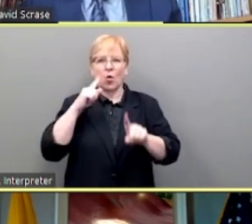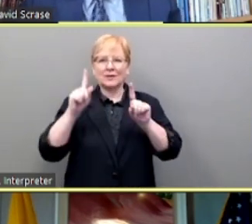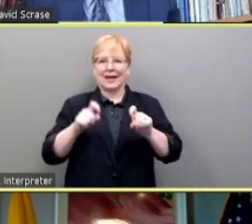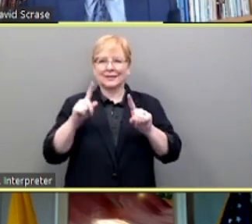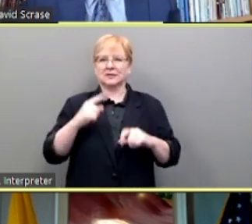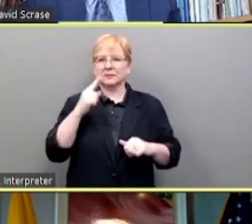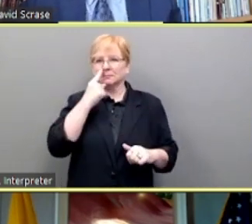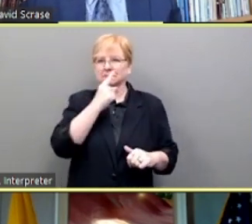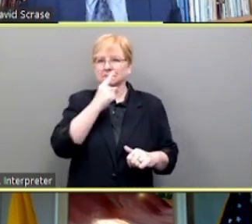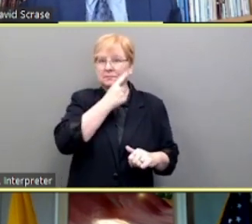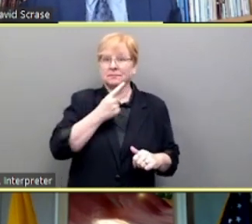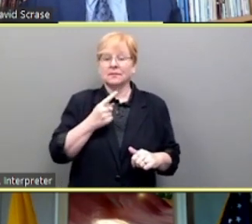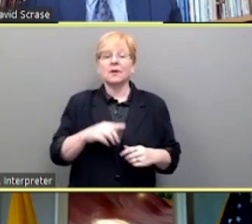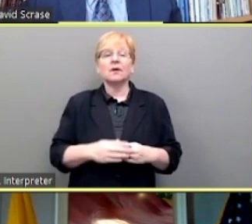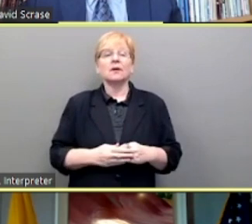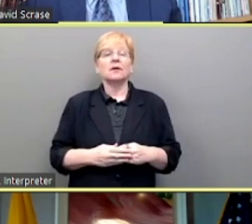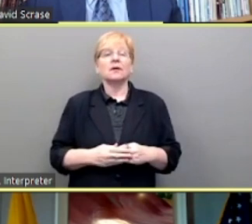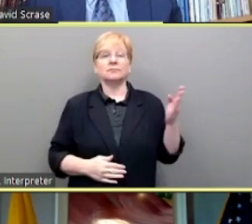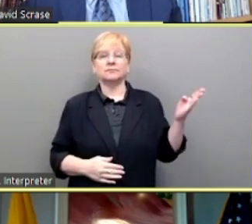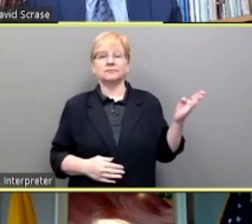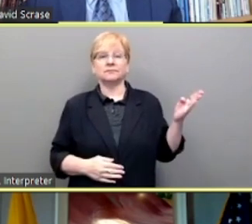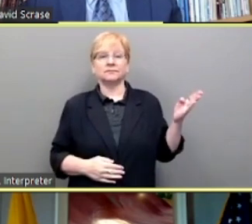slide, please, that,